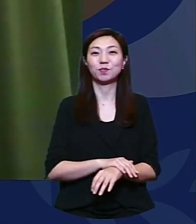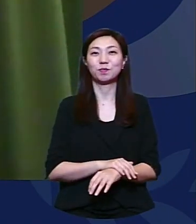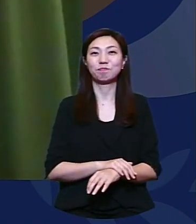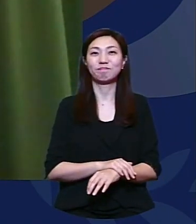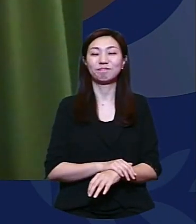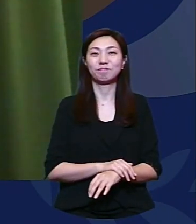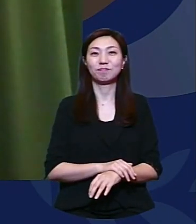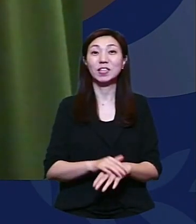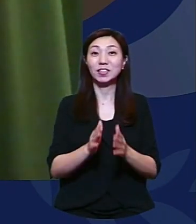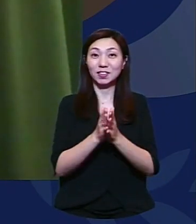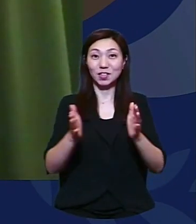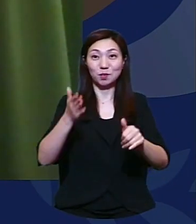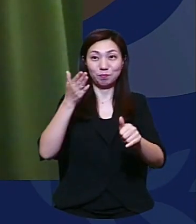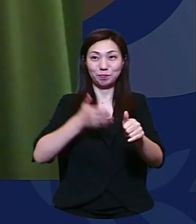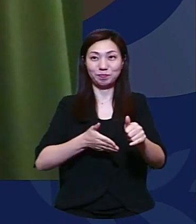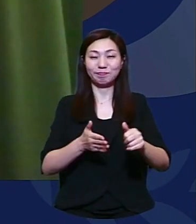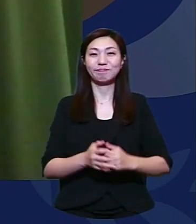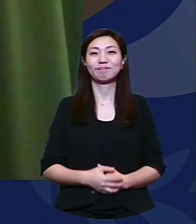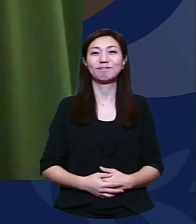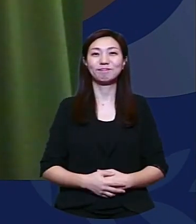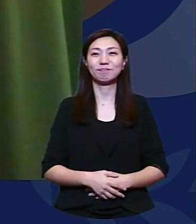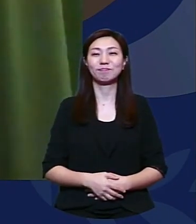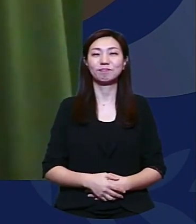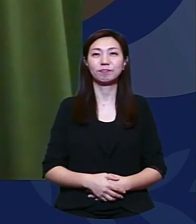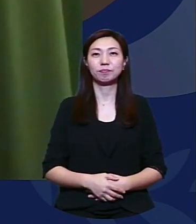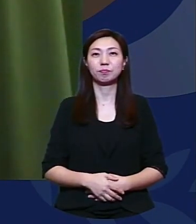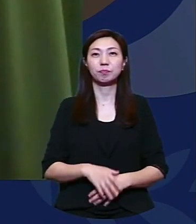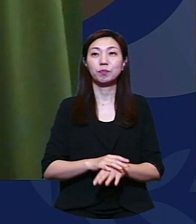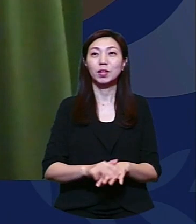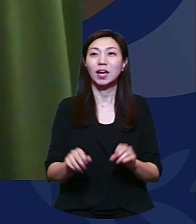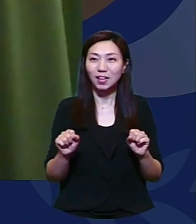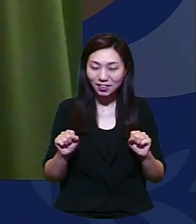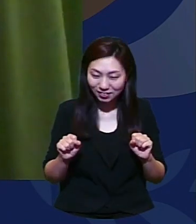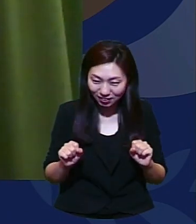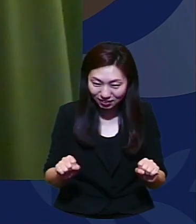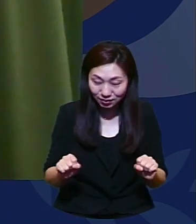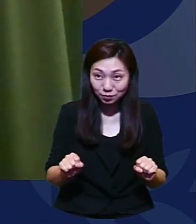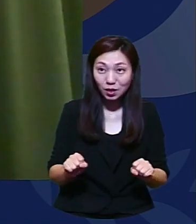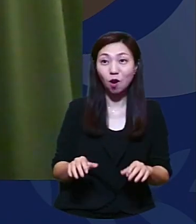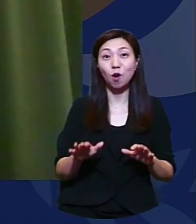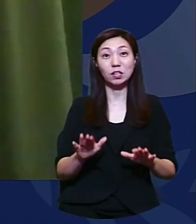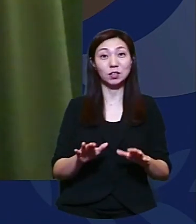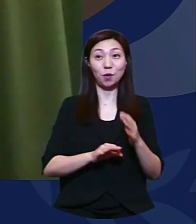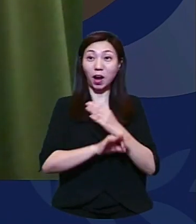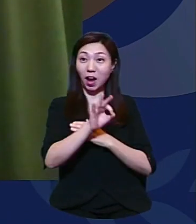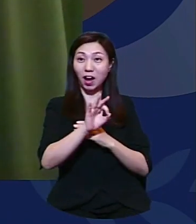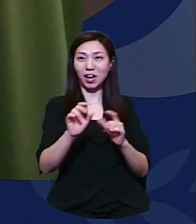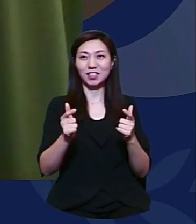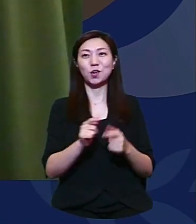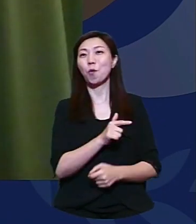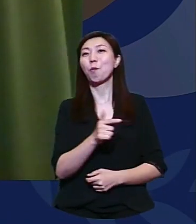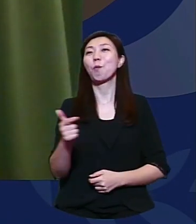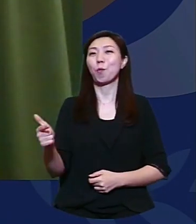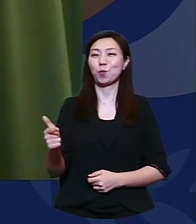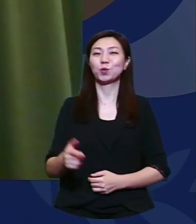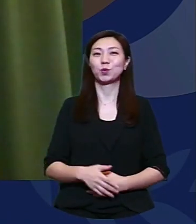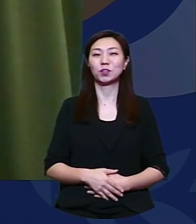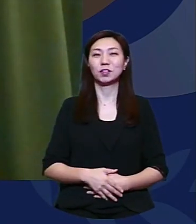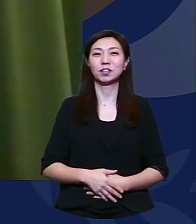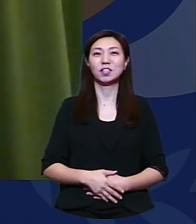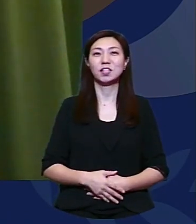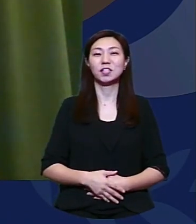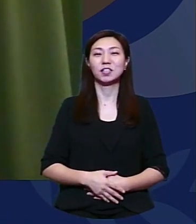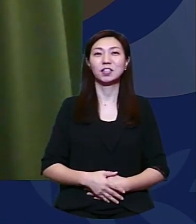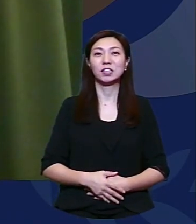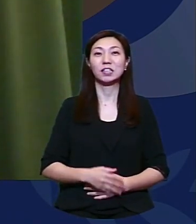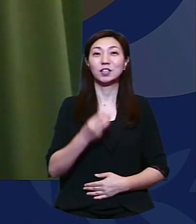so much. Well, good afternoon and evening, everyone, particularly to those of you in Seoul today. I'm